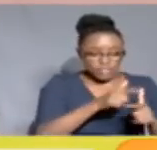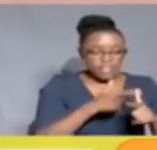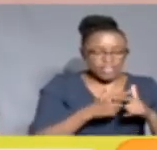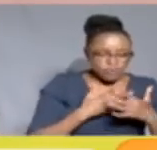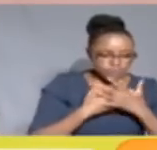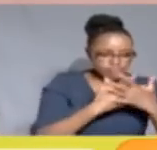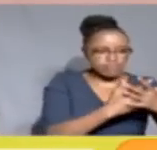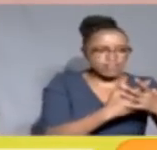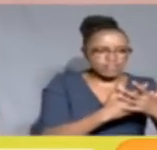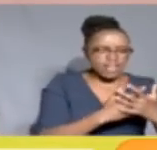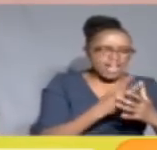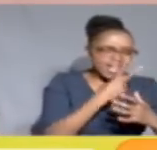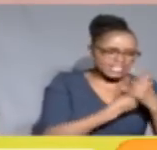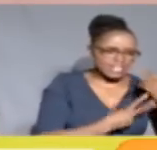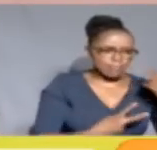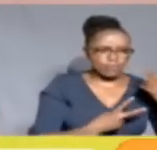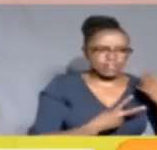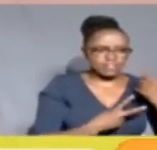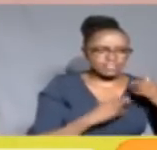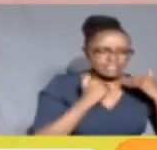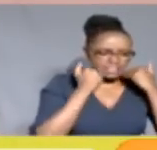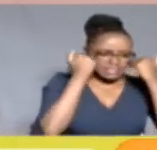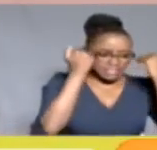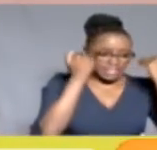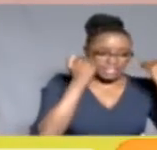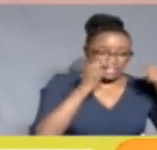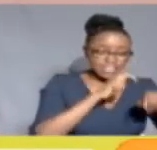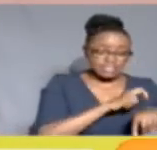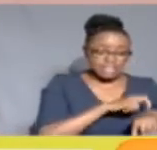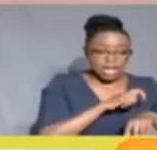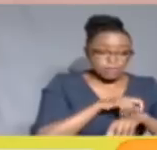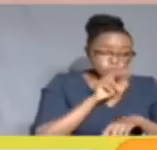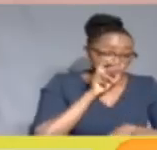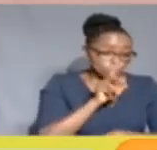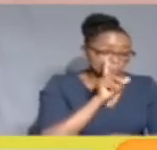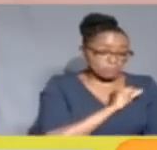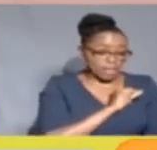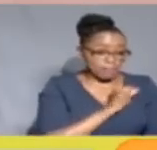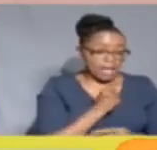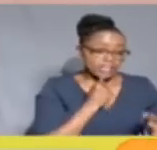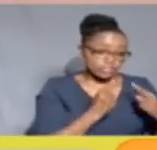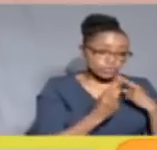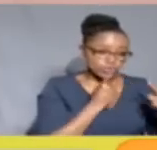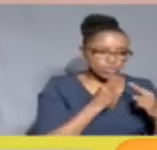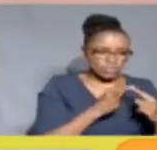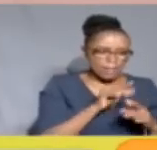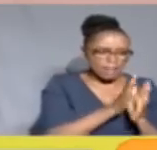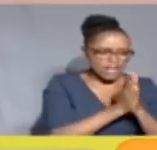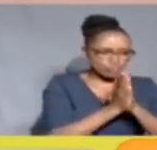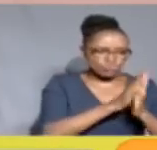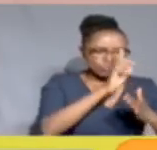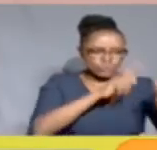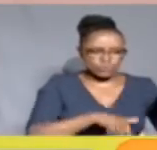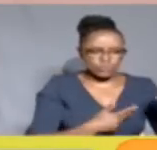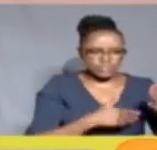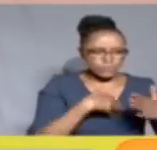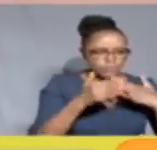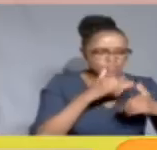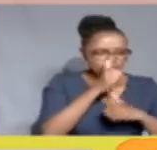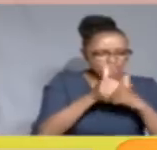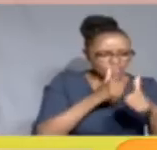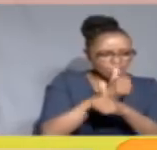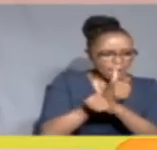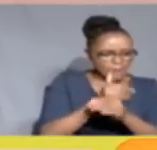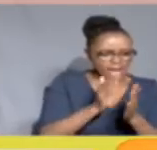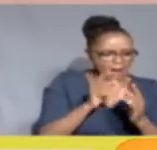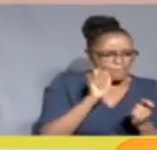jail, which is now a double trauma. When you encounter them and you speak with them, what are their stories? What is behind their pain,